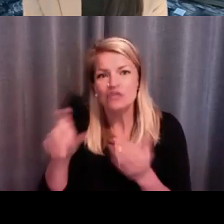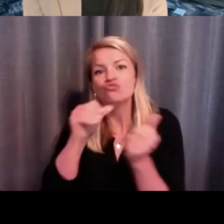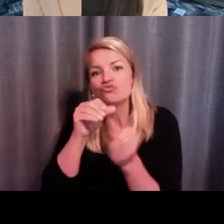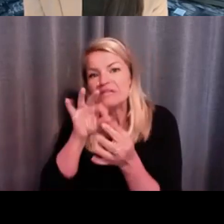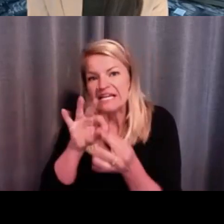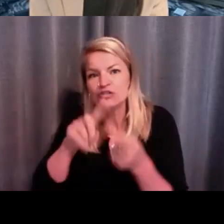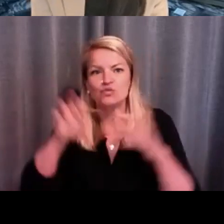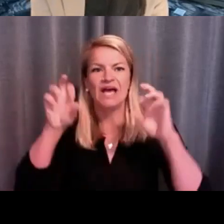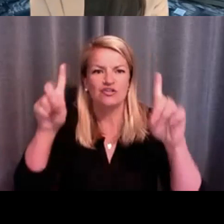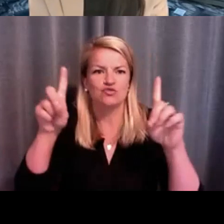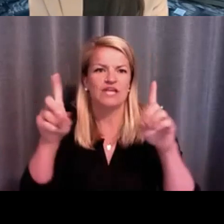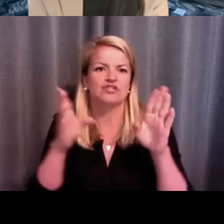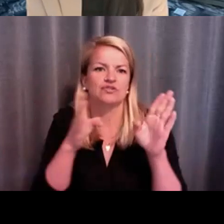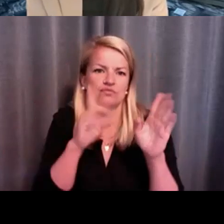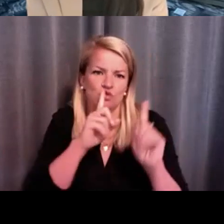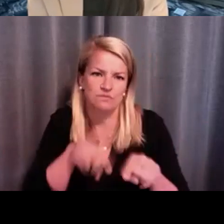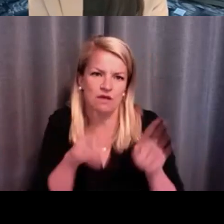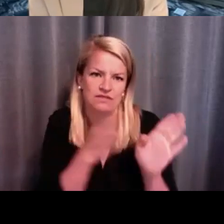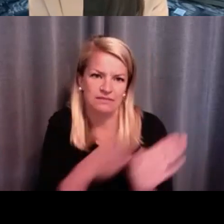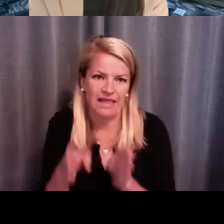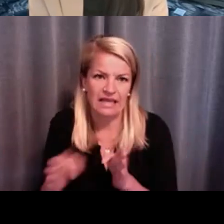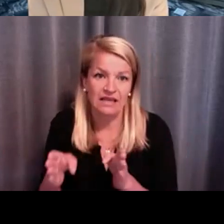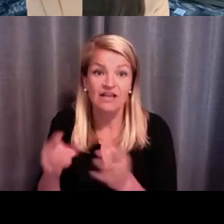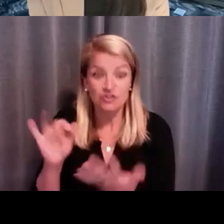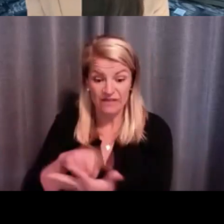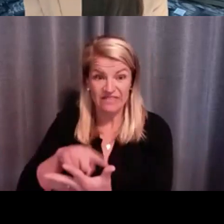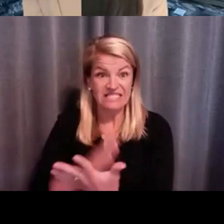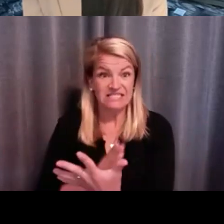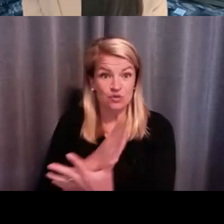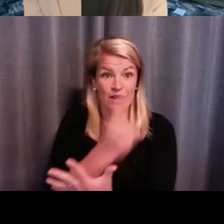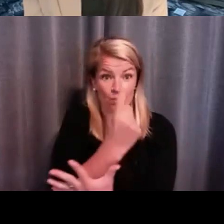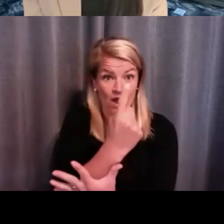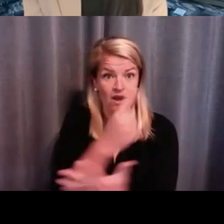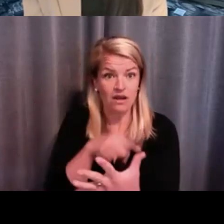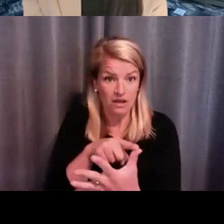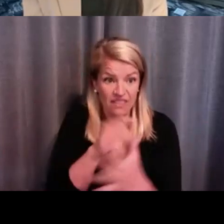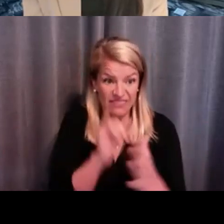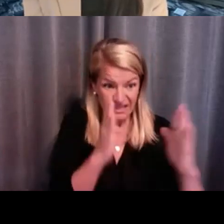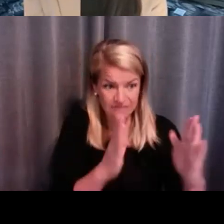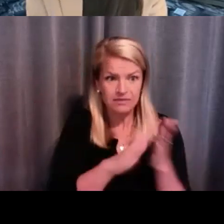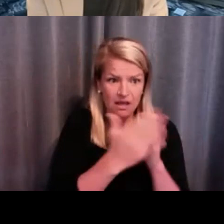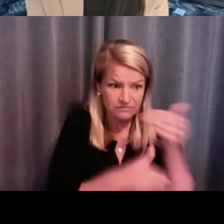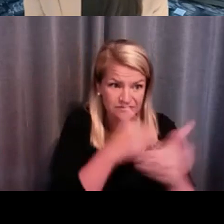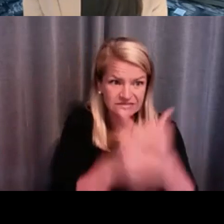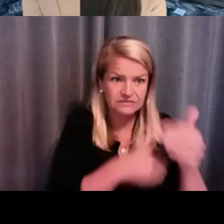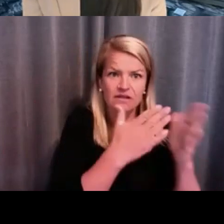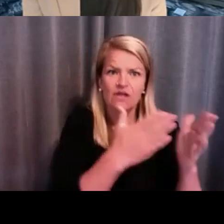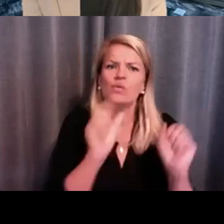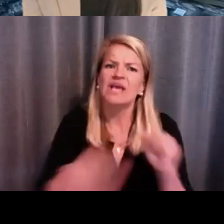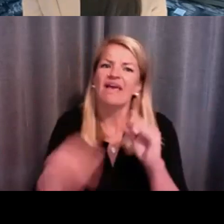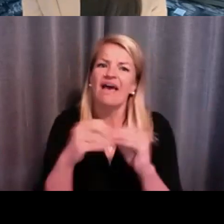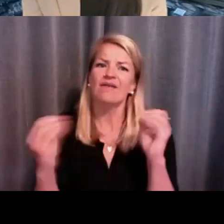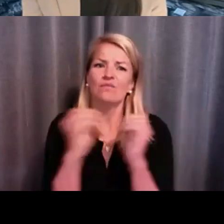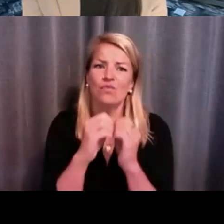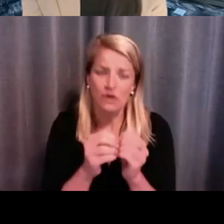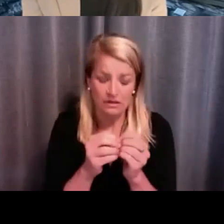planning. I think if domain one is effectively employed, it can be a step further in thinking about how